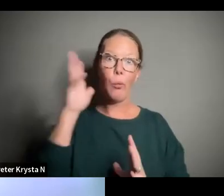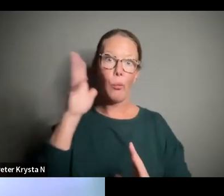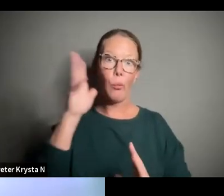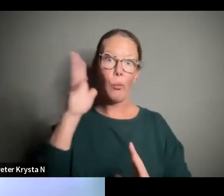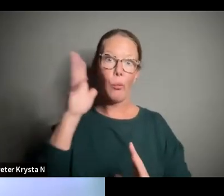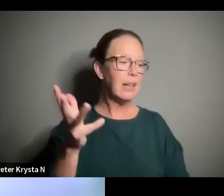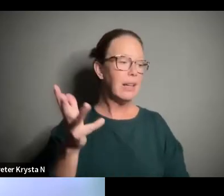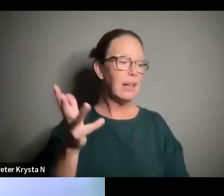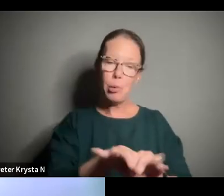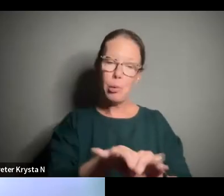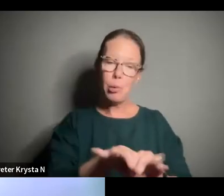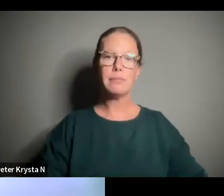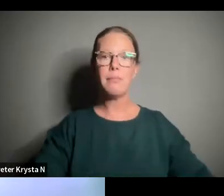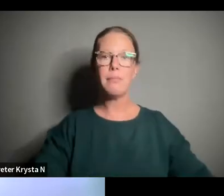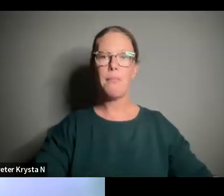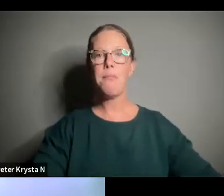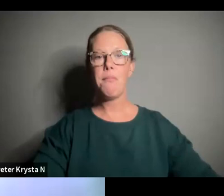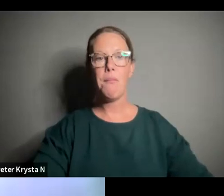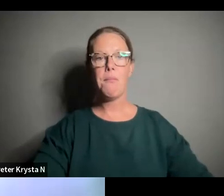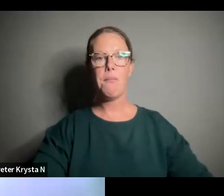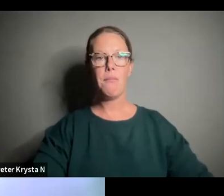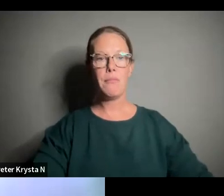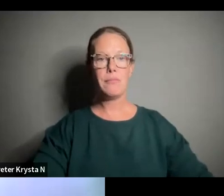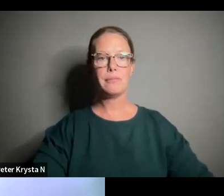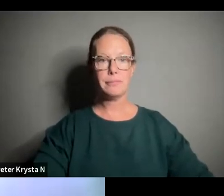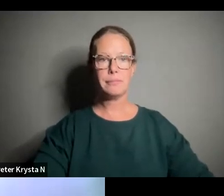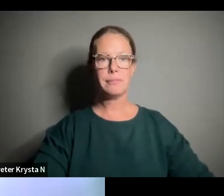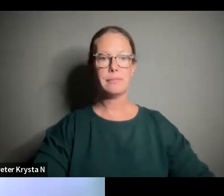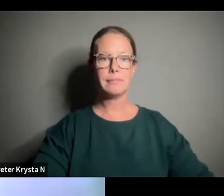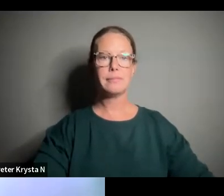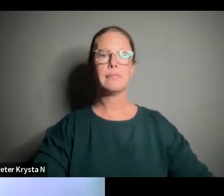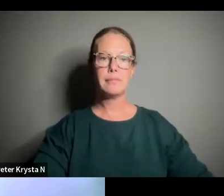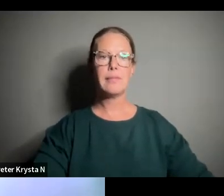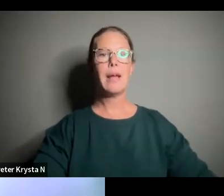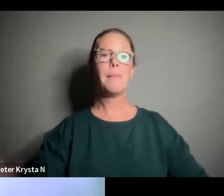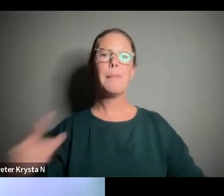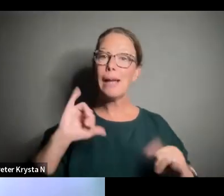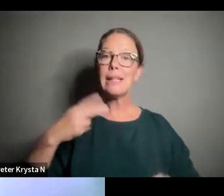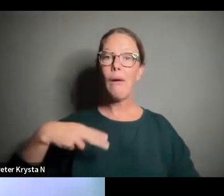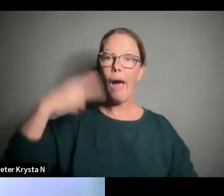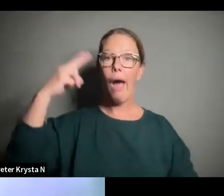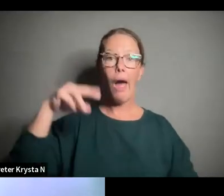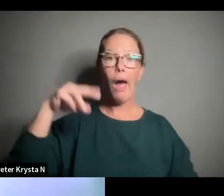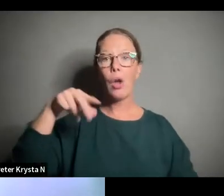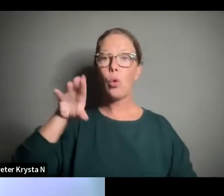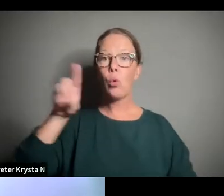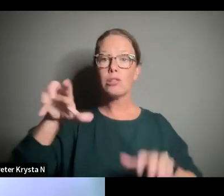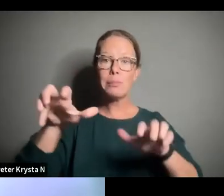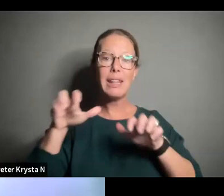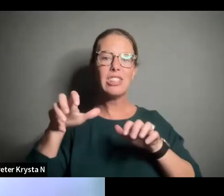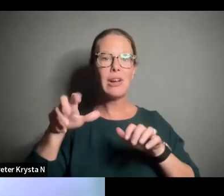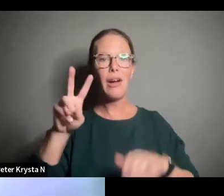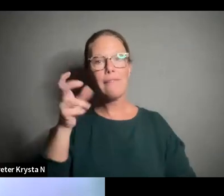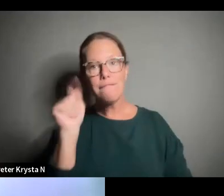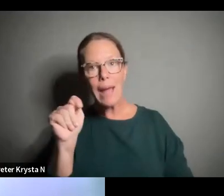important. It really makes people feel, a little more. I may still be a high quadriplegic on a ventilator, but people don't hear